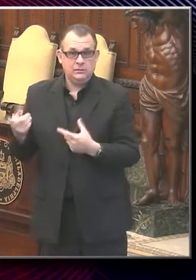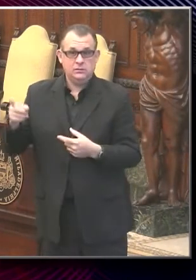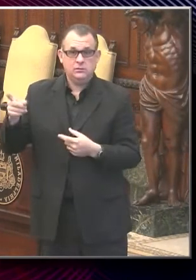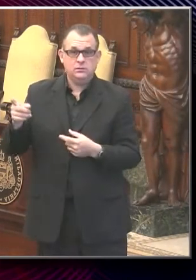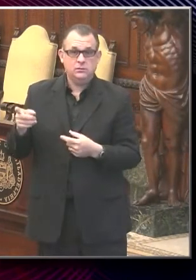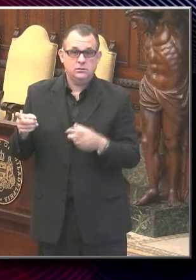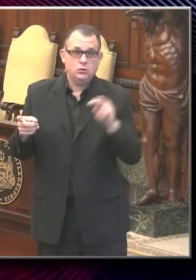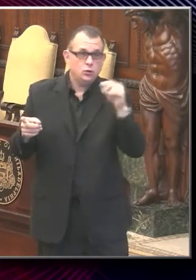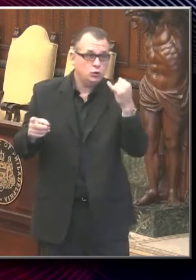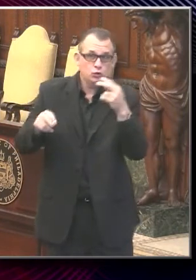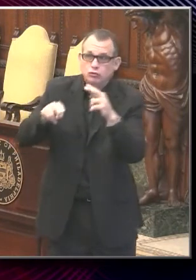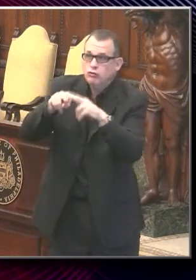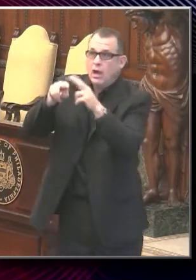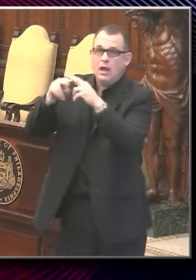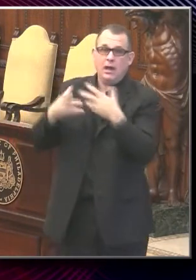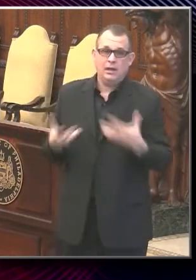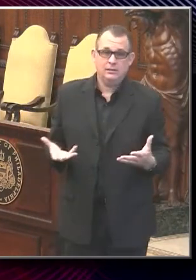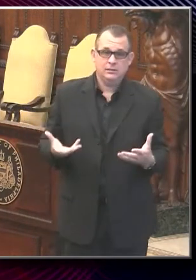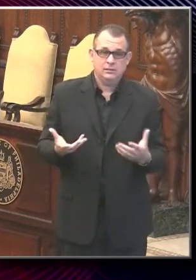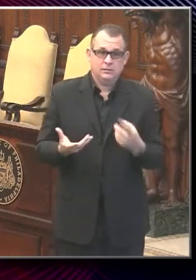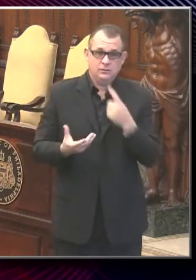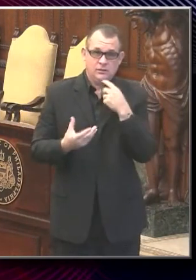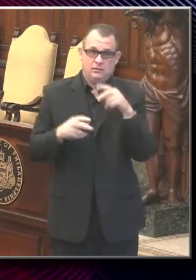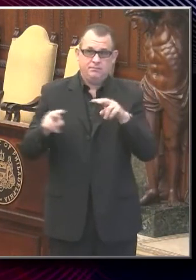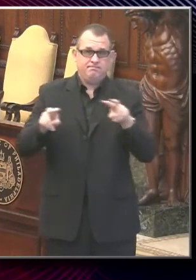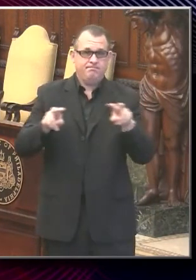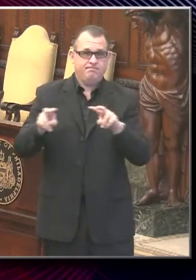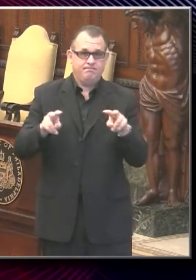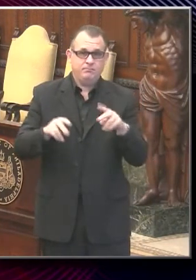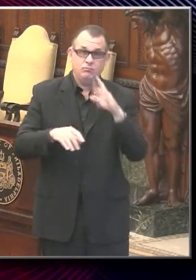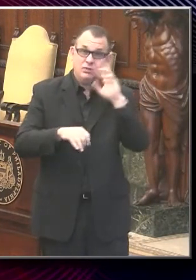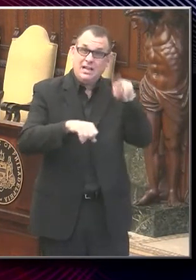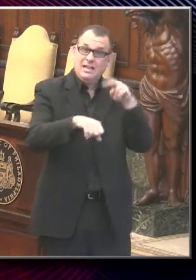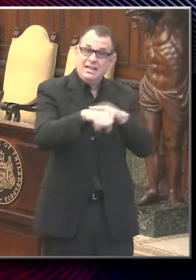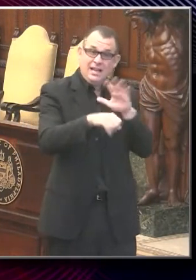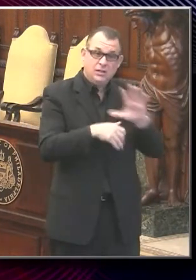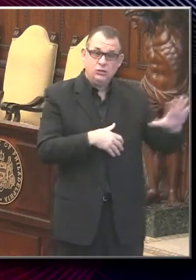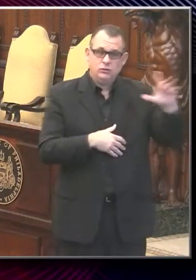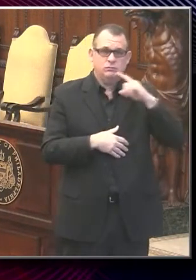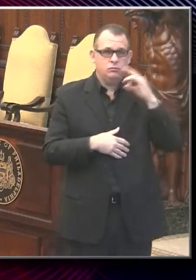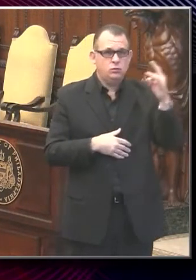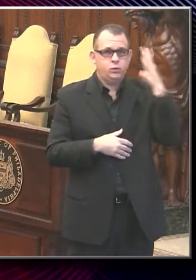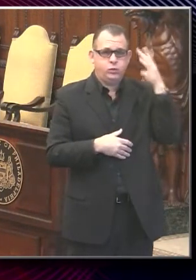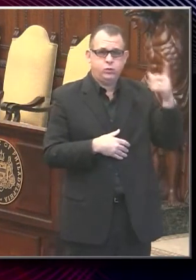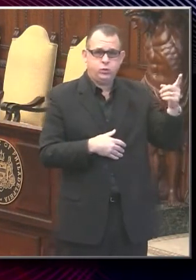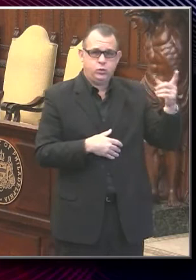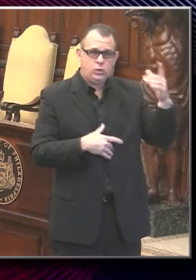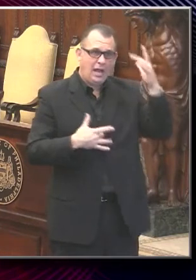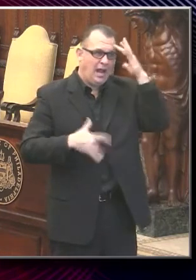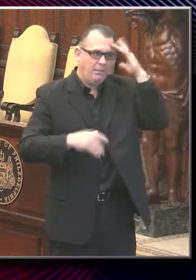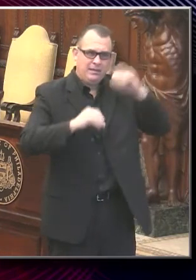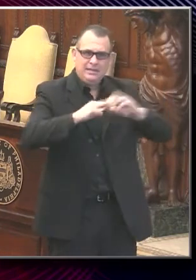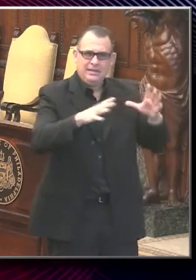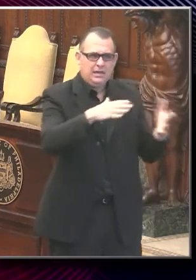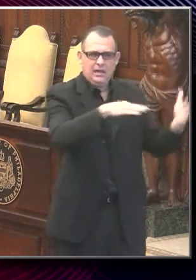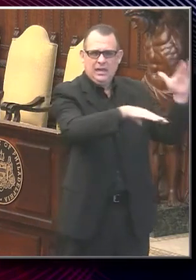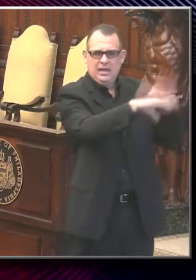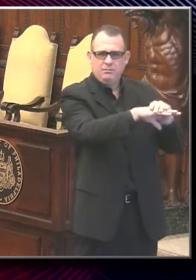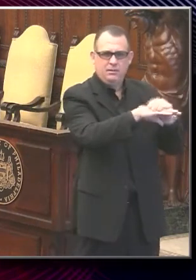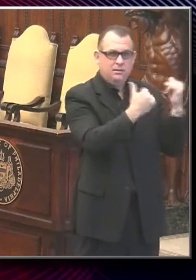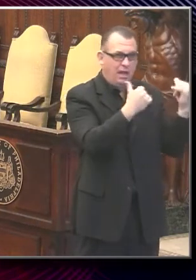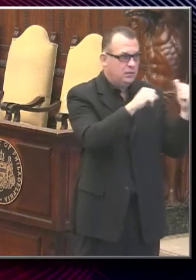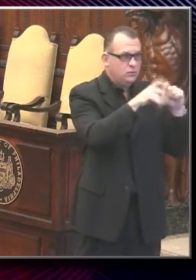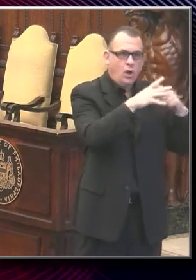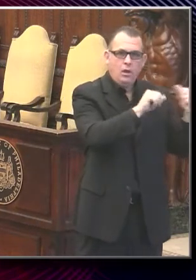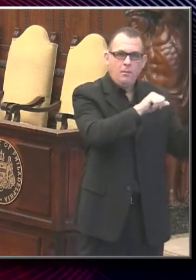Jersey. So in sum, nationally, we are seeing a very big wave of this epidemic, which will inevitably hit Philadelphia to some